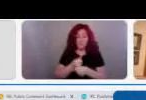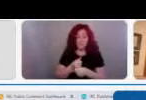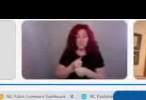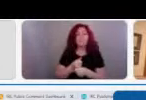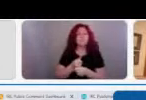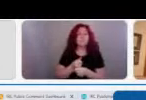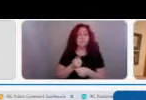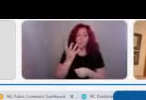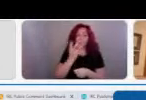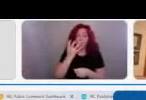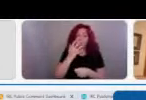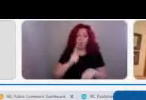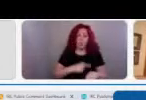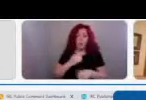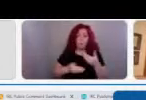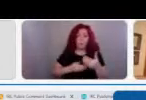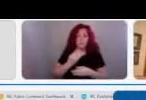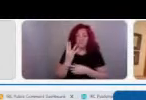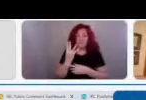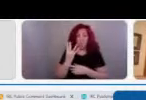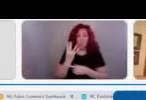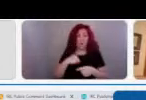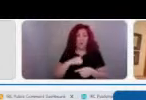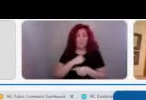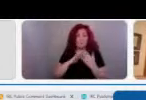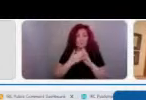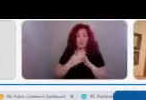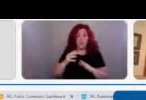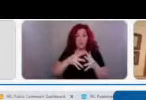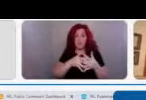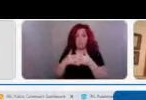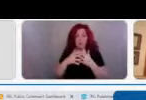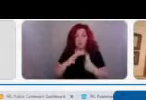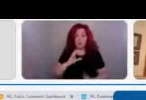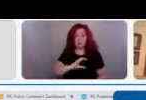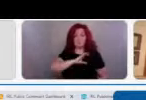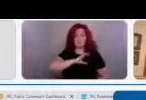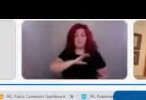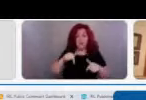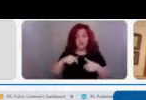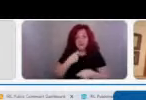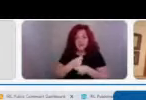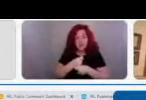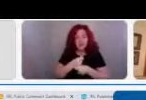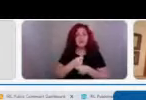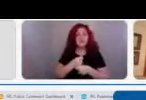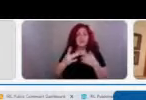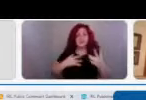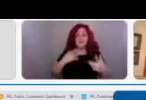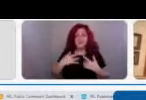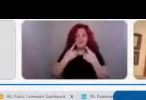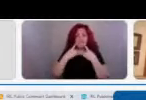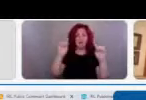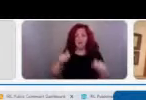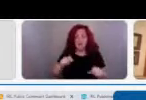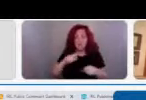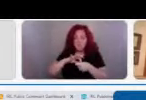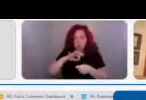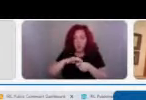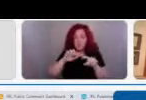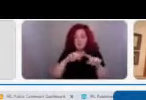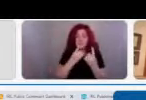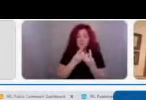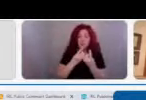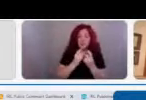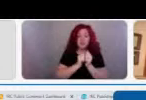citizens earlier this year i'm so excited that i'm finally able to vote now and having a district that is competitive that will promote high